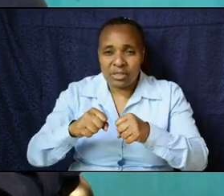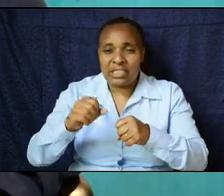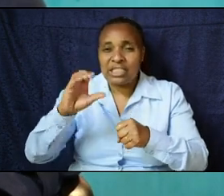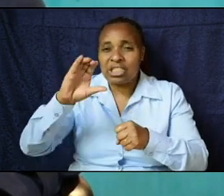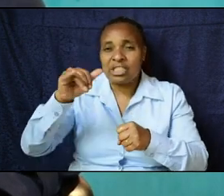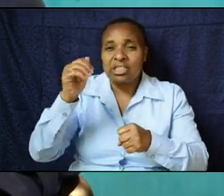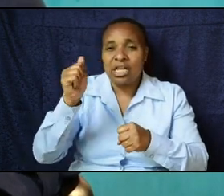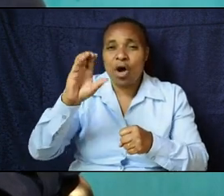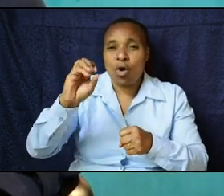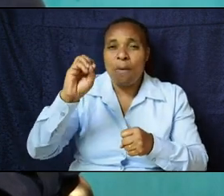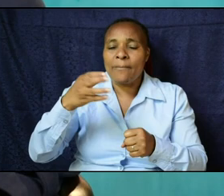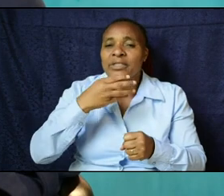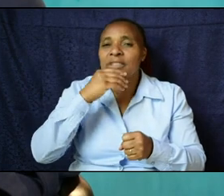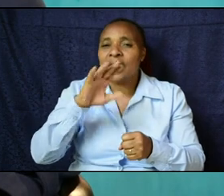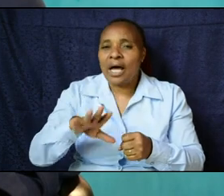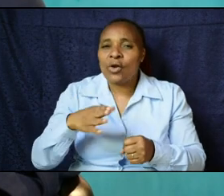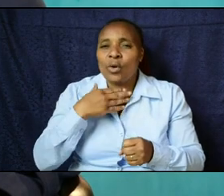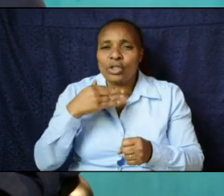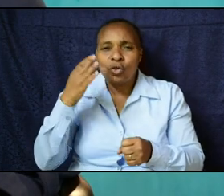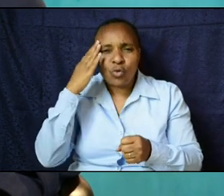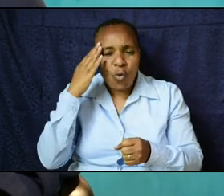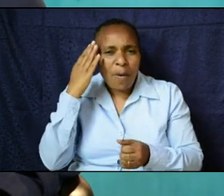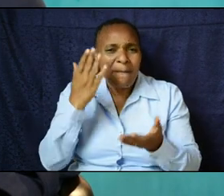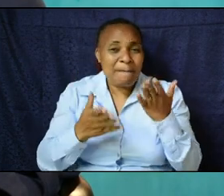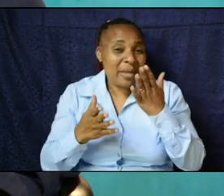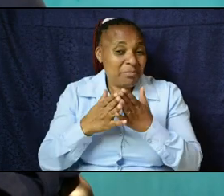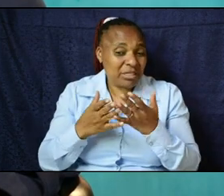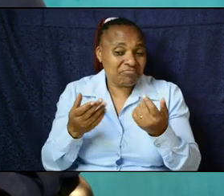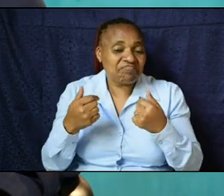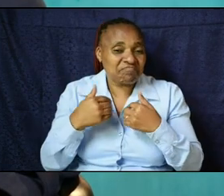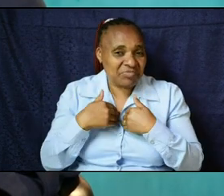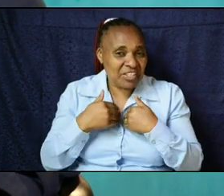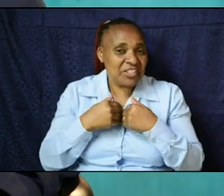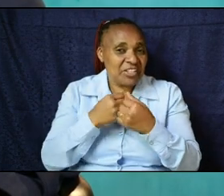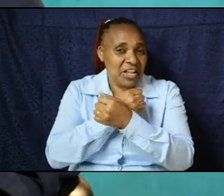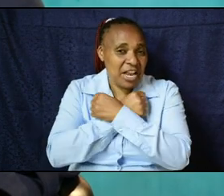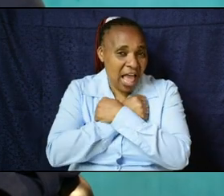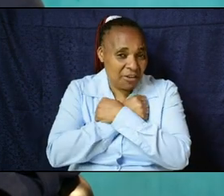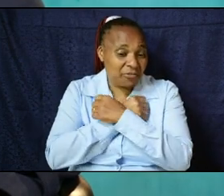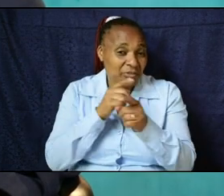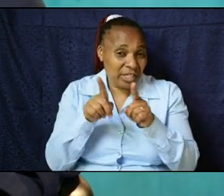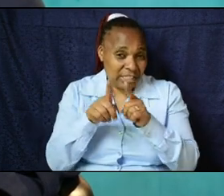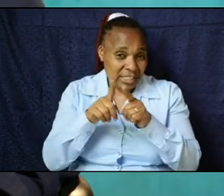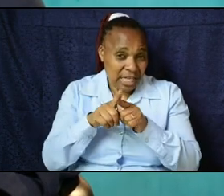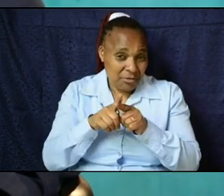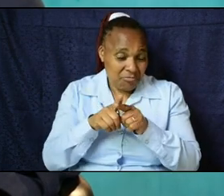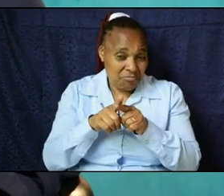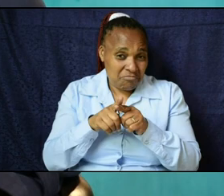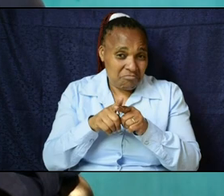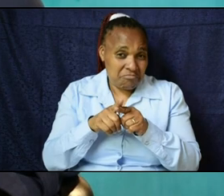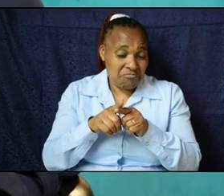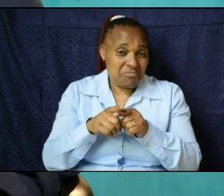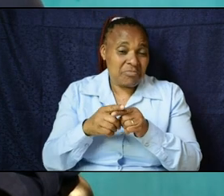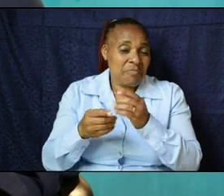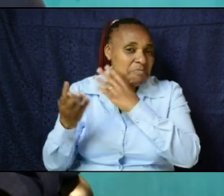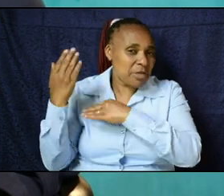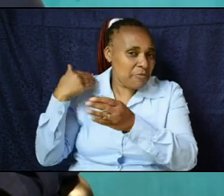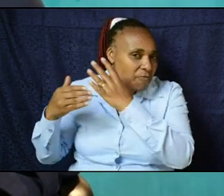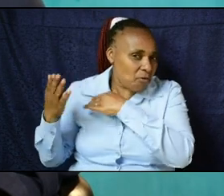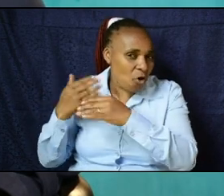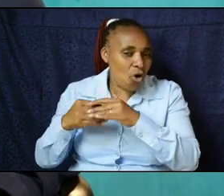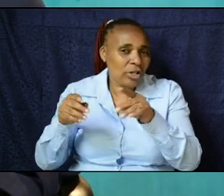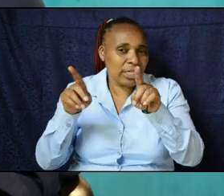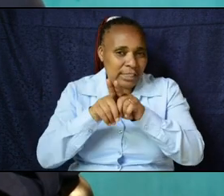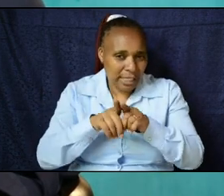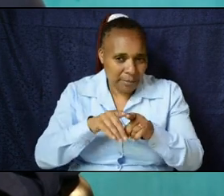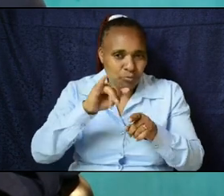Jacob's favorite son, and they wanted to know whether they held him in contempt and envied him the same